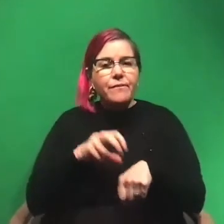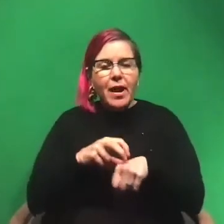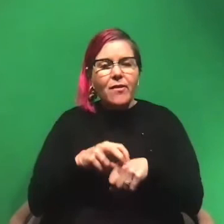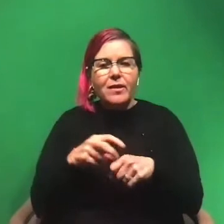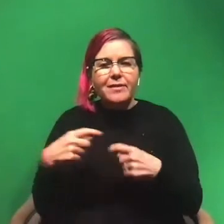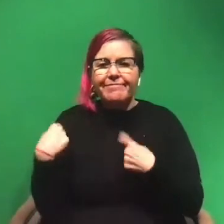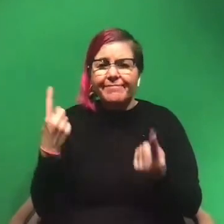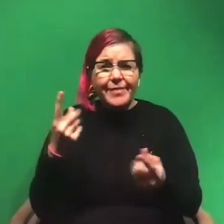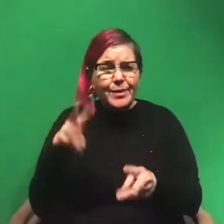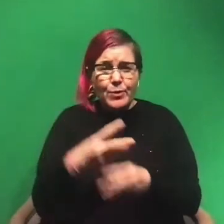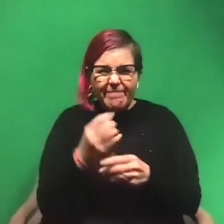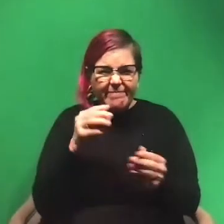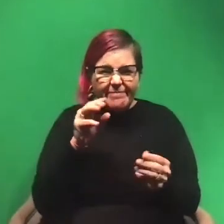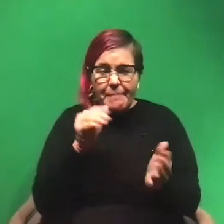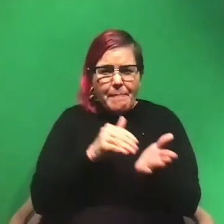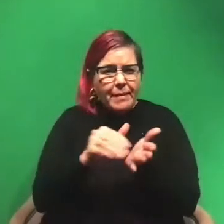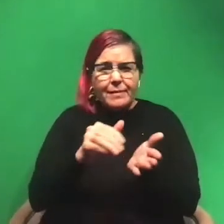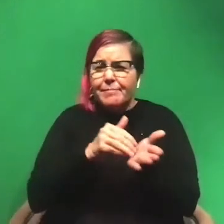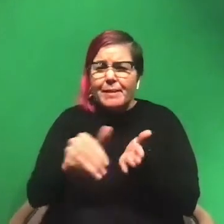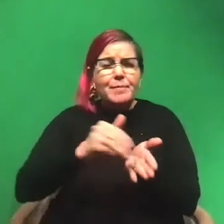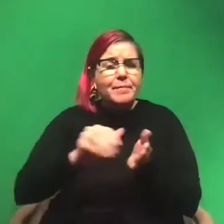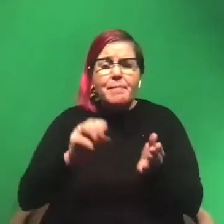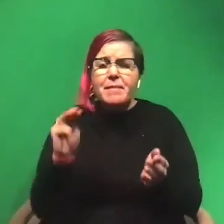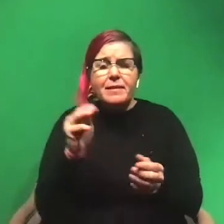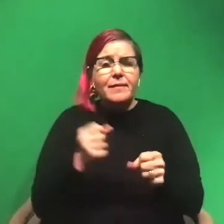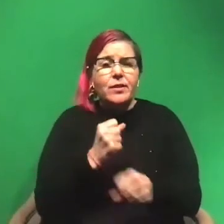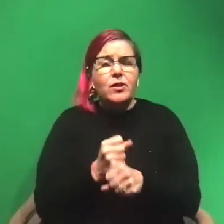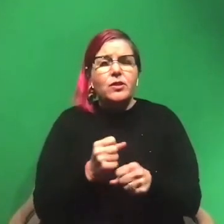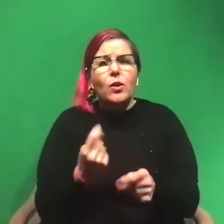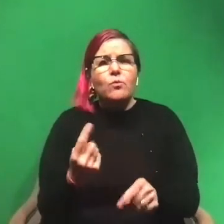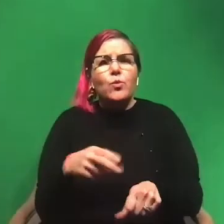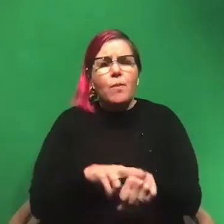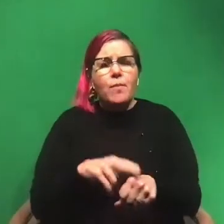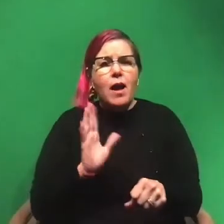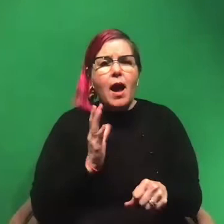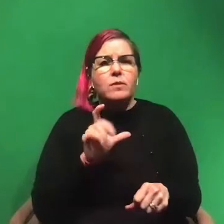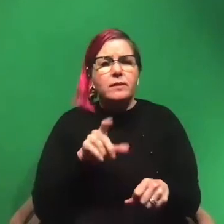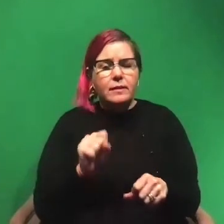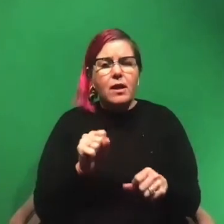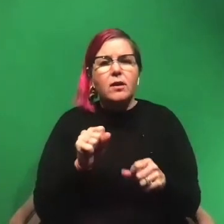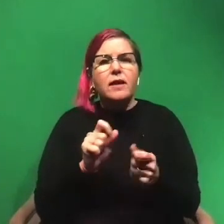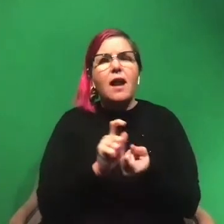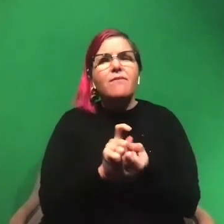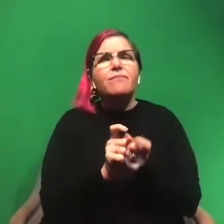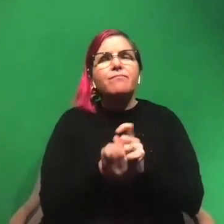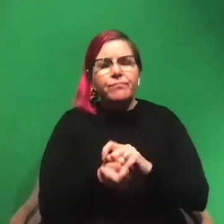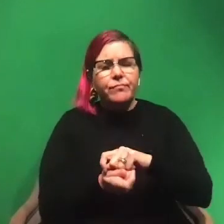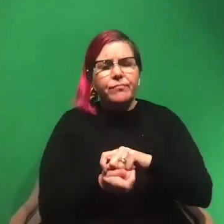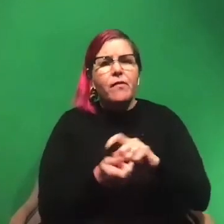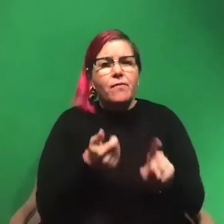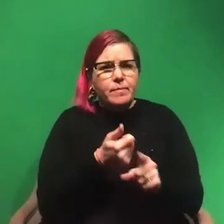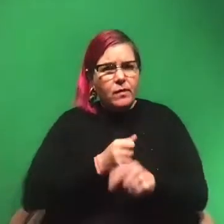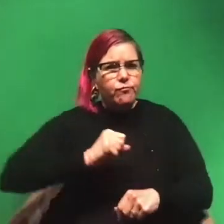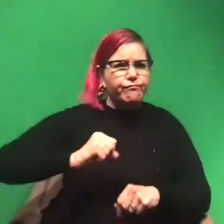this world for millions of years. So it's natural to imagine that our cells have also evolved ways to counteract